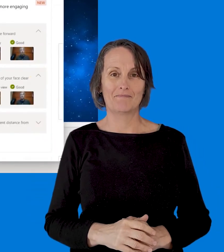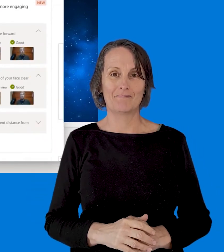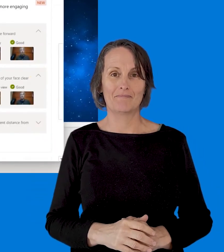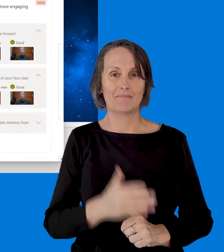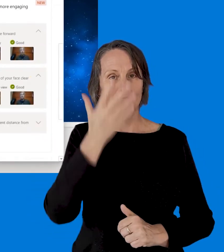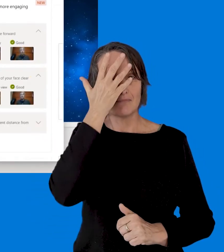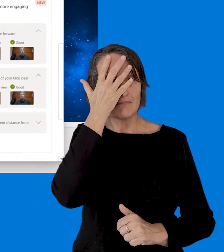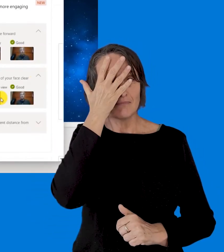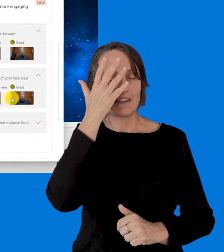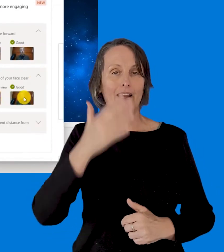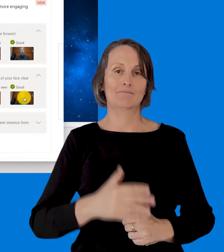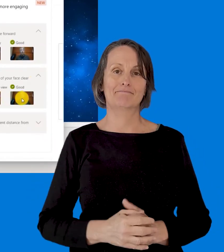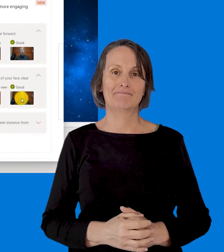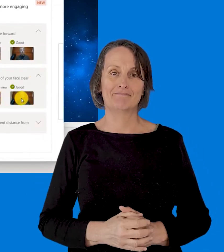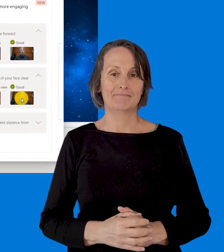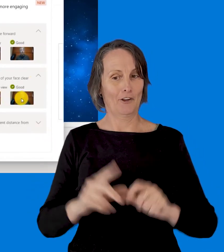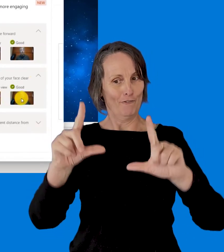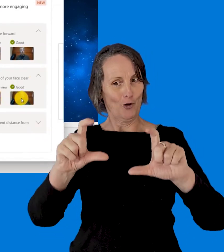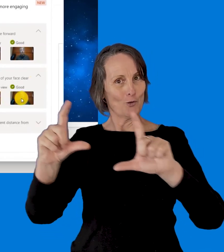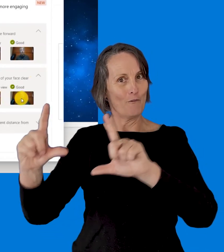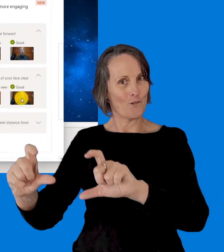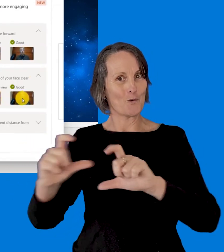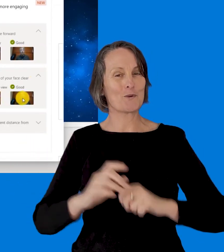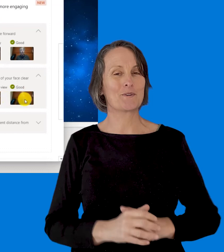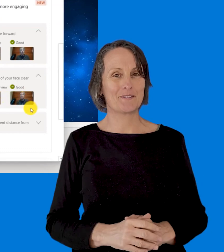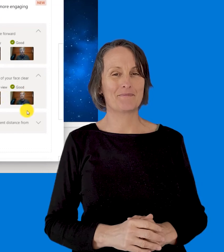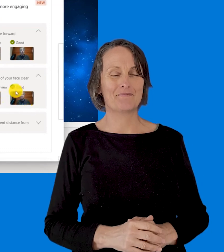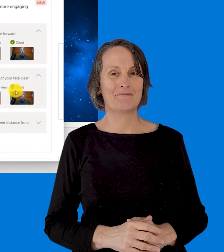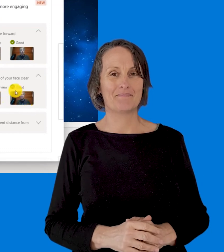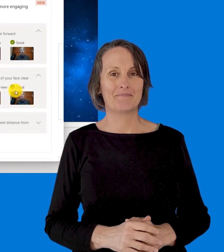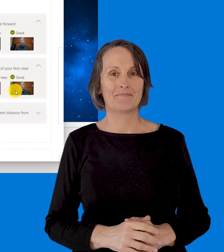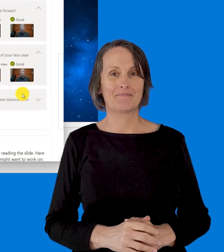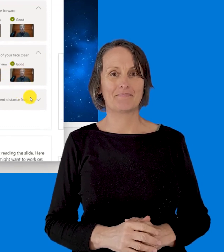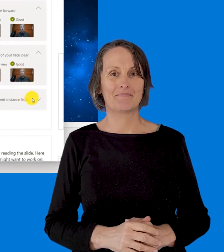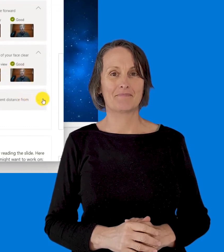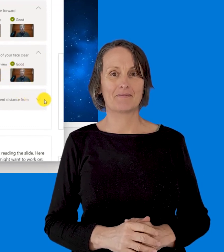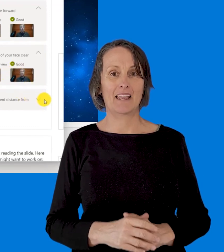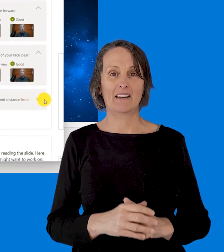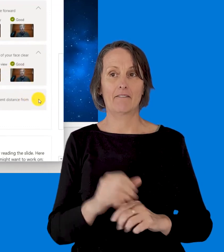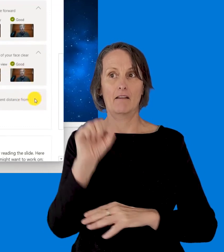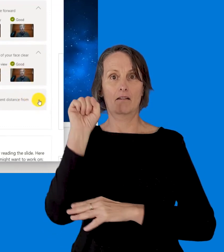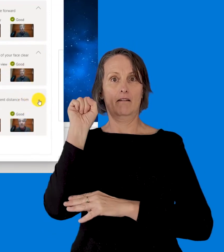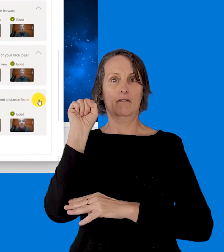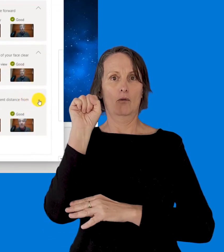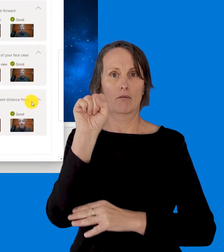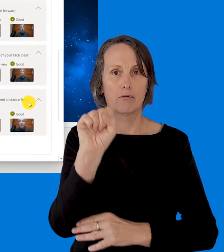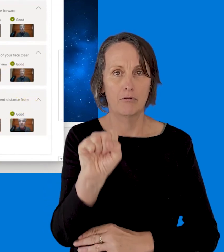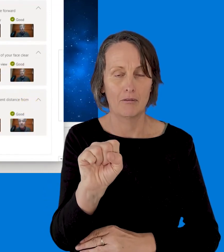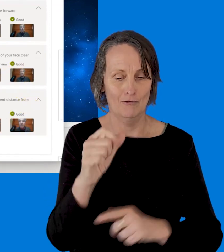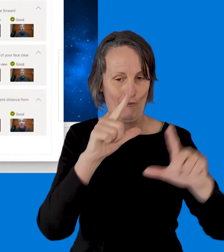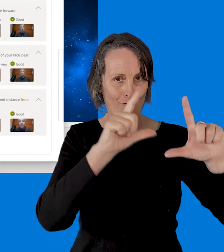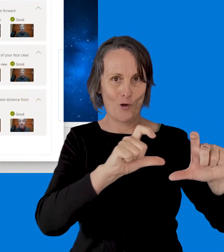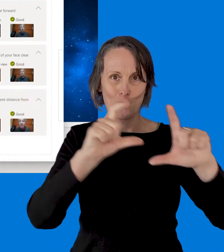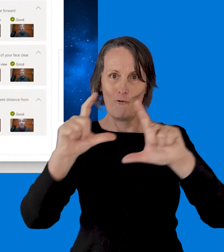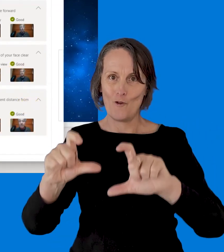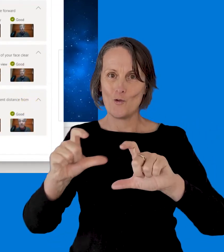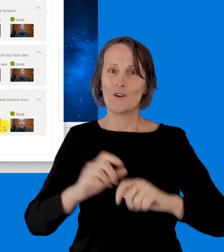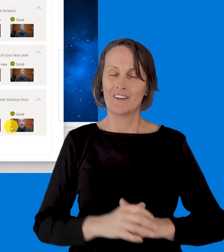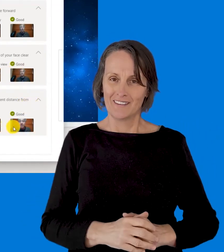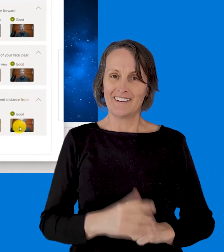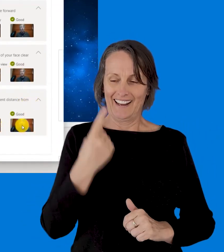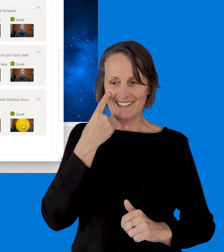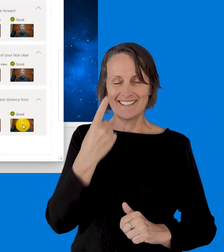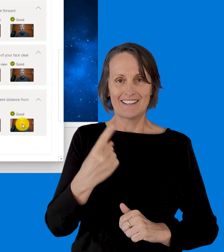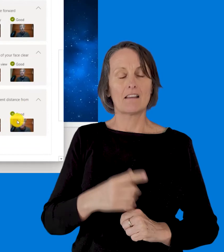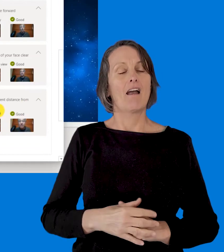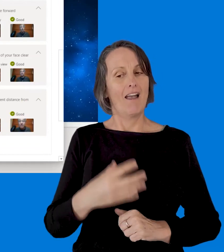I had my hand on my head and when I didn't have my hand over my forehead. And lastly, distance. Expand that. Oh, that's where I was too